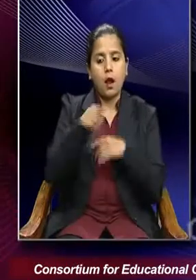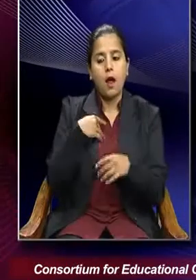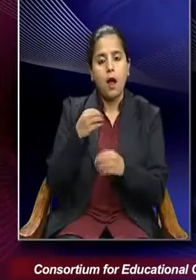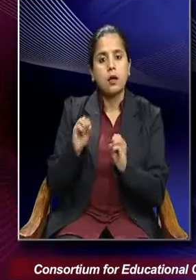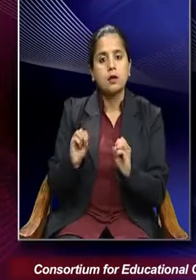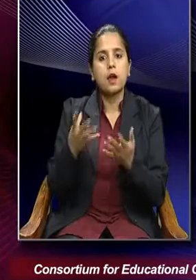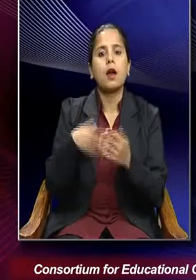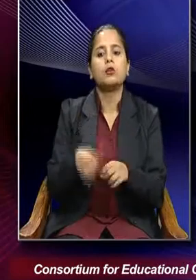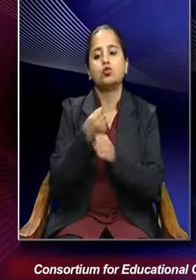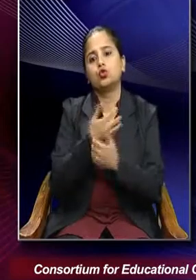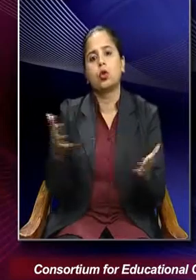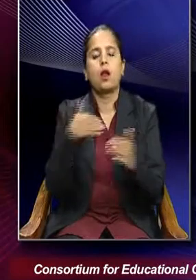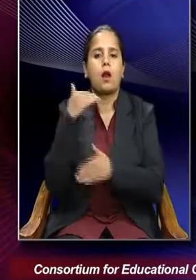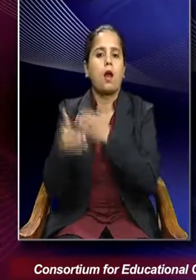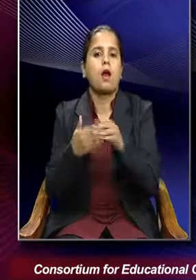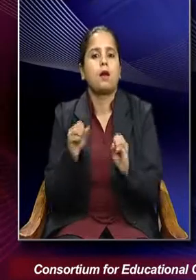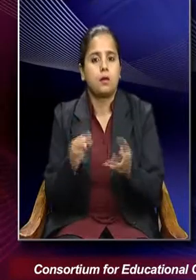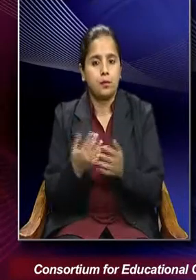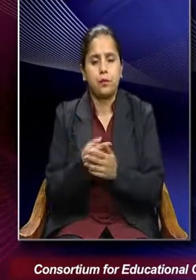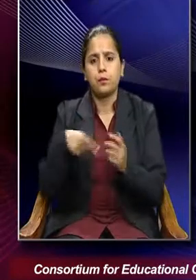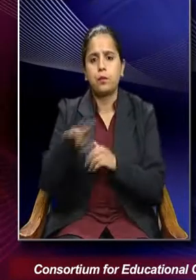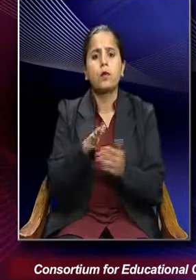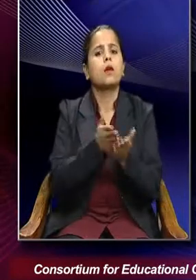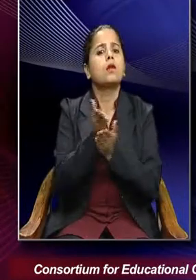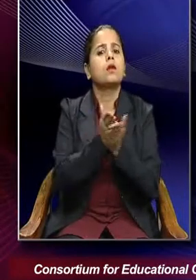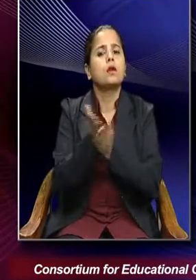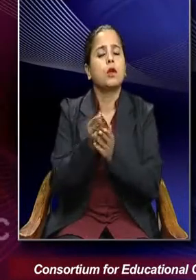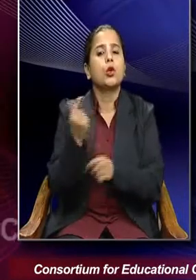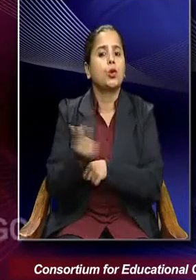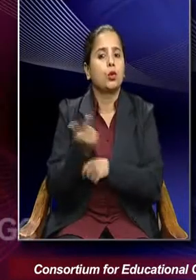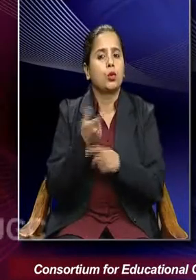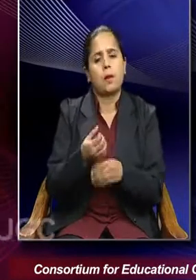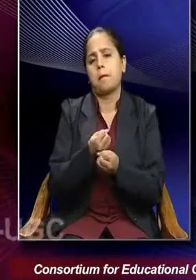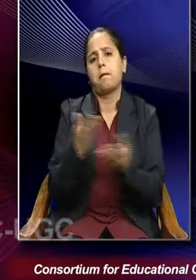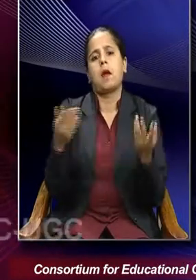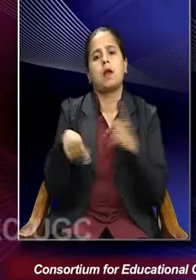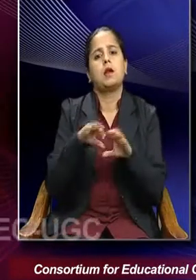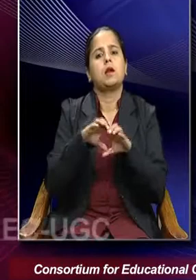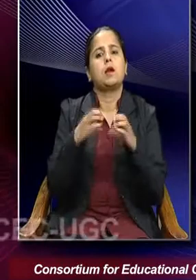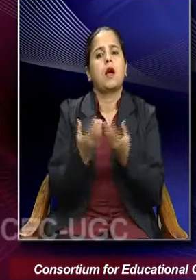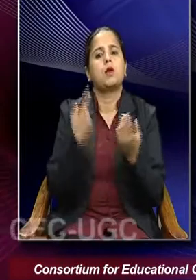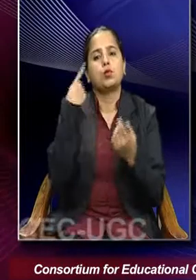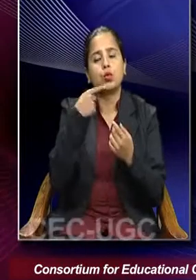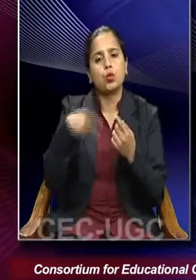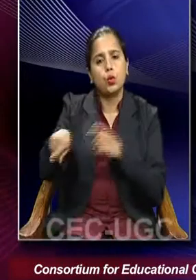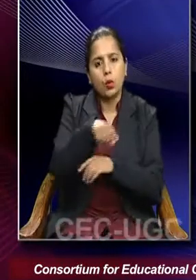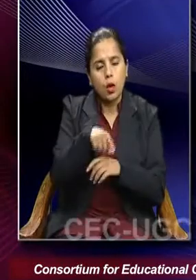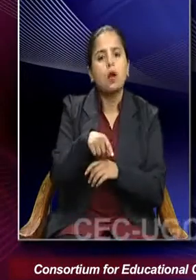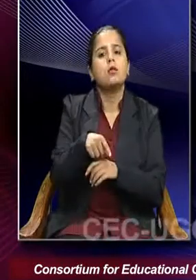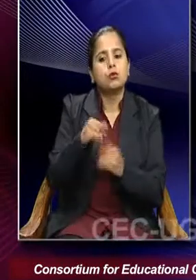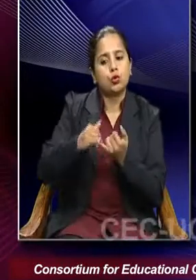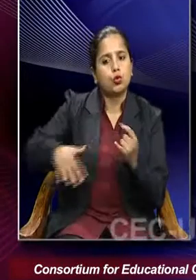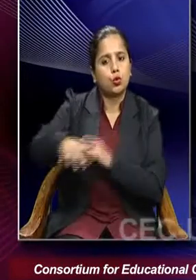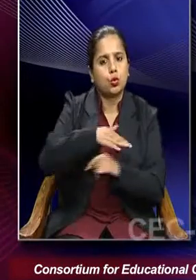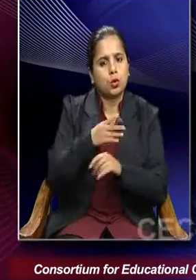generalization. This was the methodology used by most of the classical sociologists. The other is